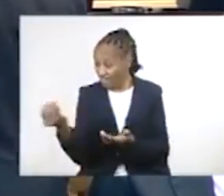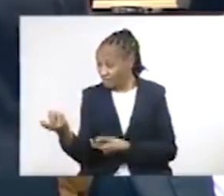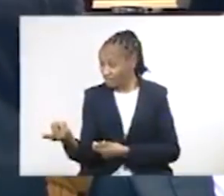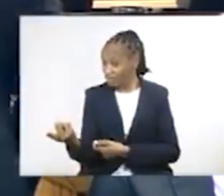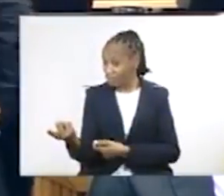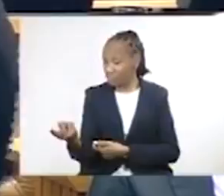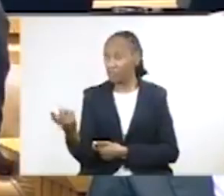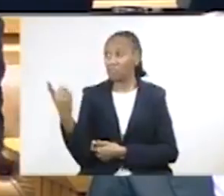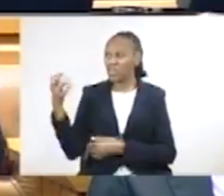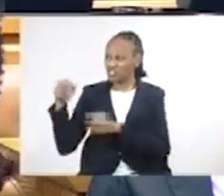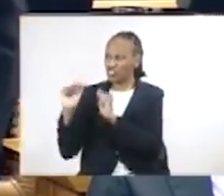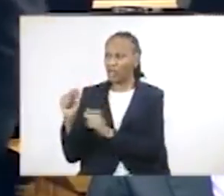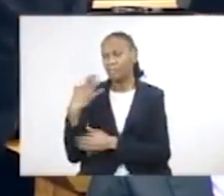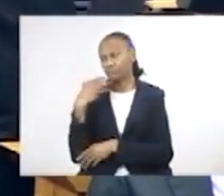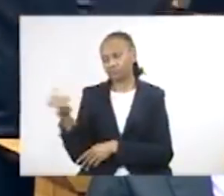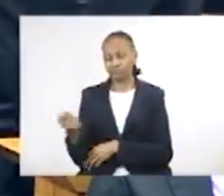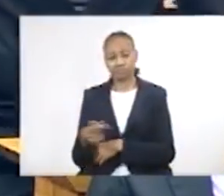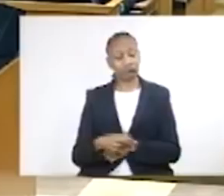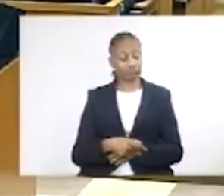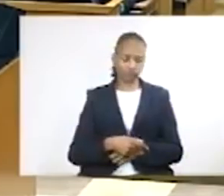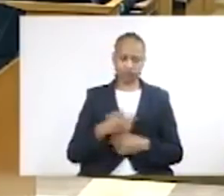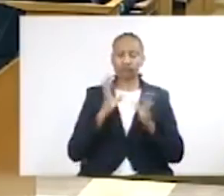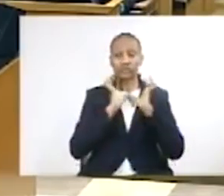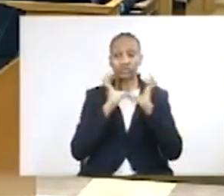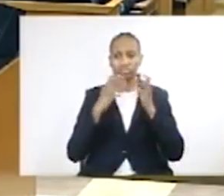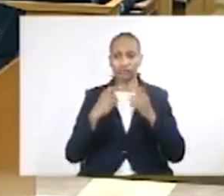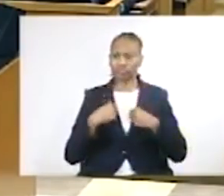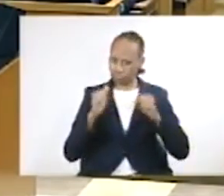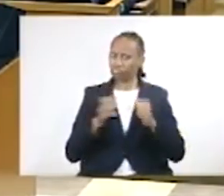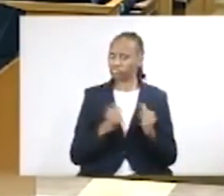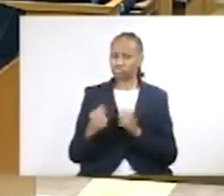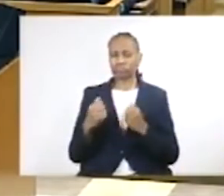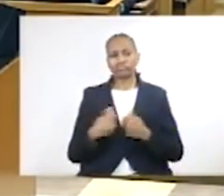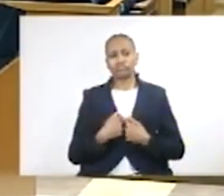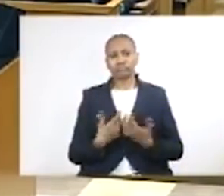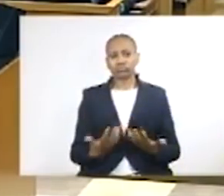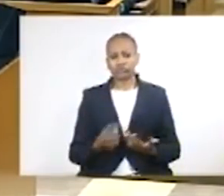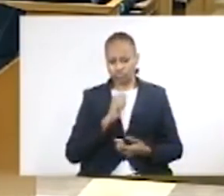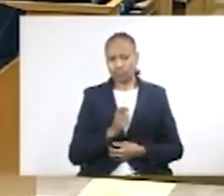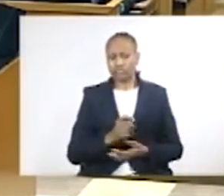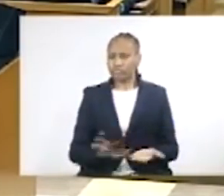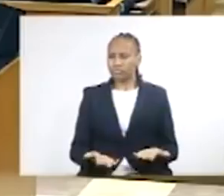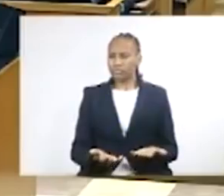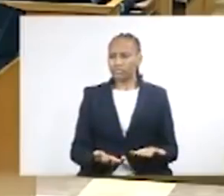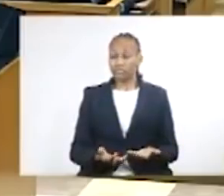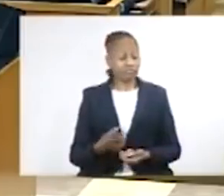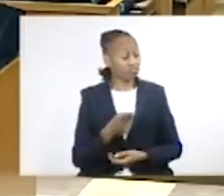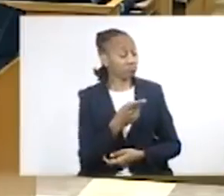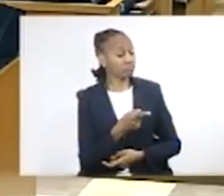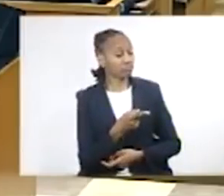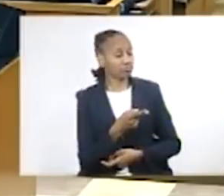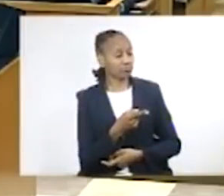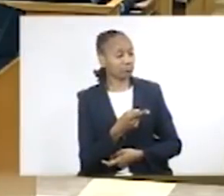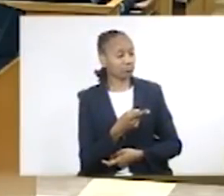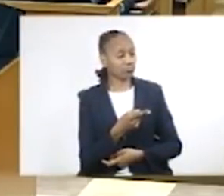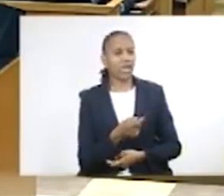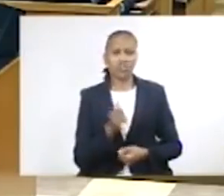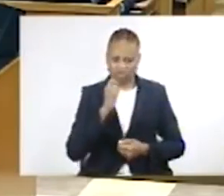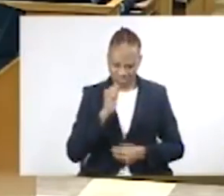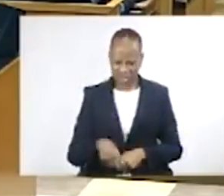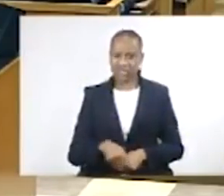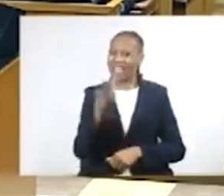government massacred people 2 years ago. Is it parliamentary? Is there any proof of that? Can you rule on that,